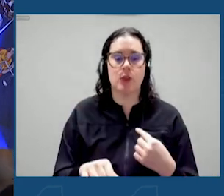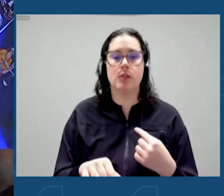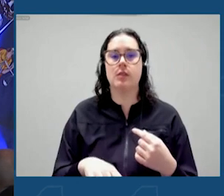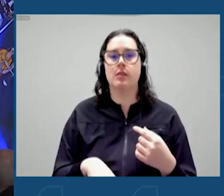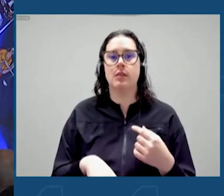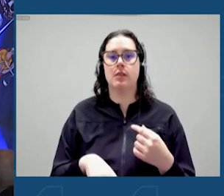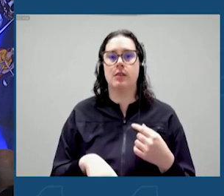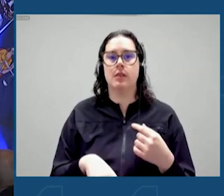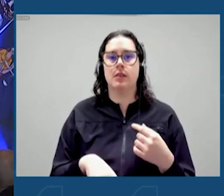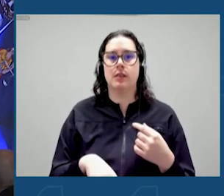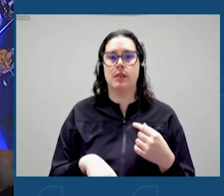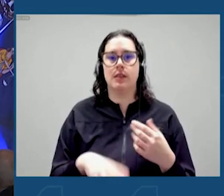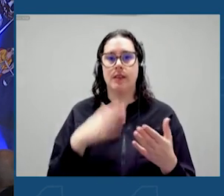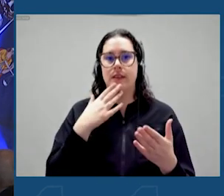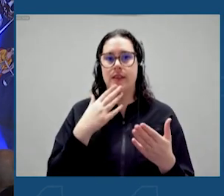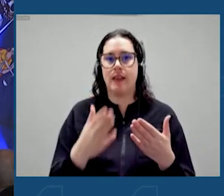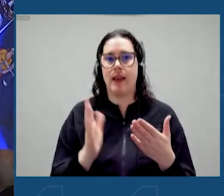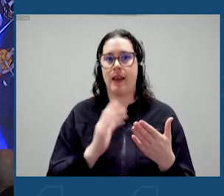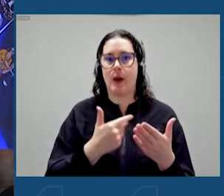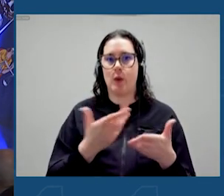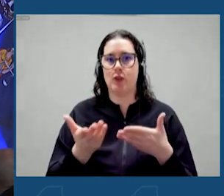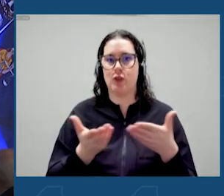our service.